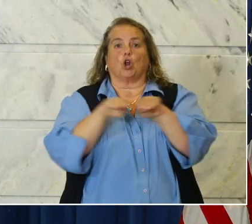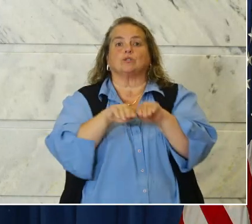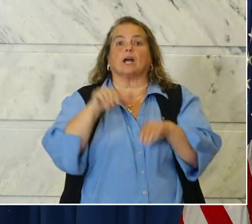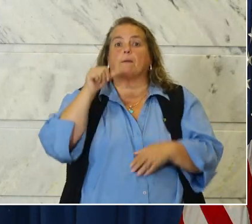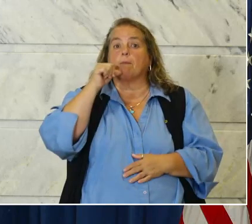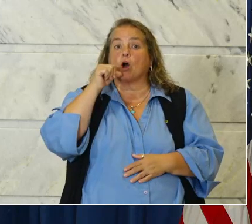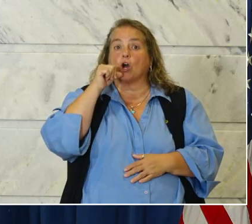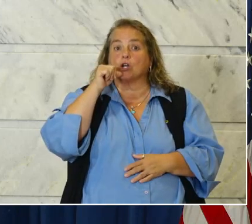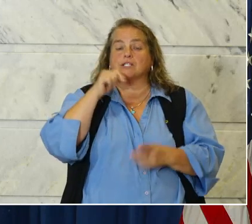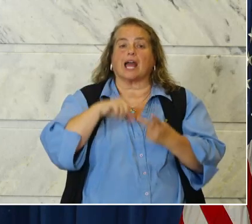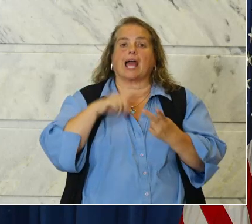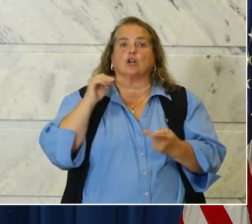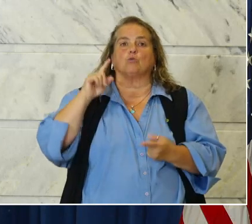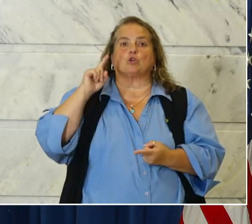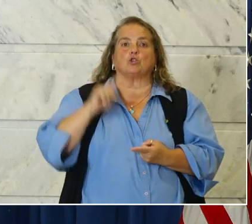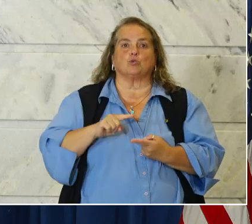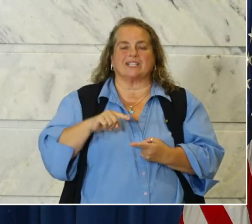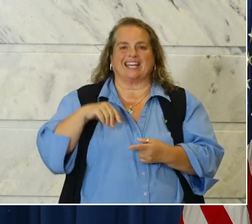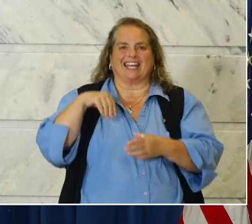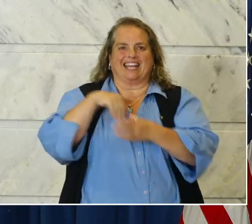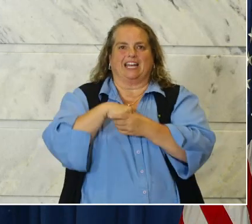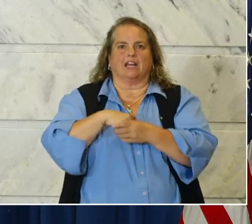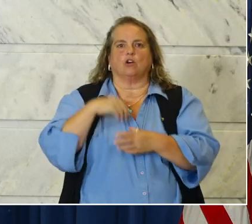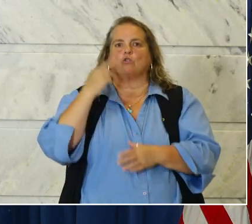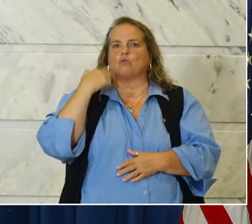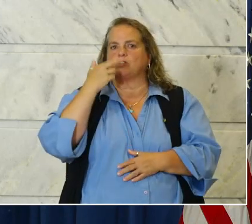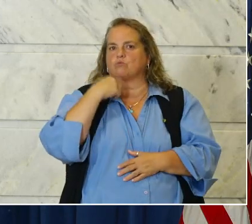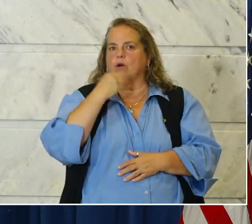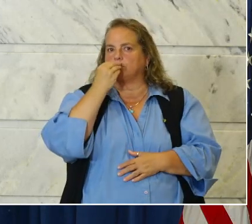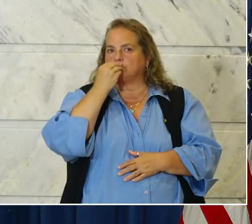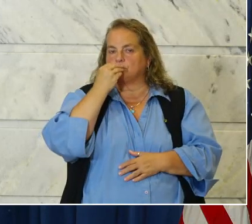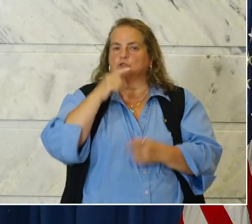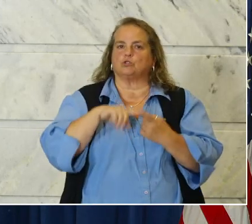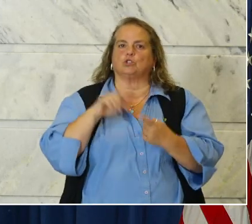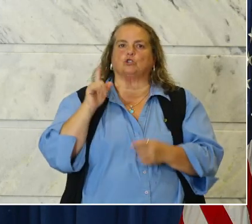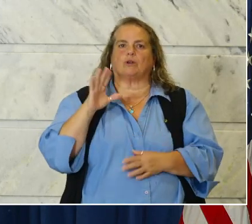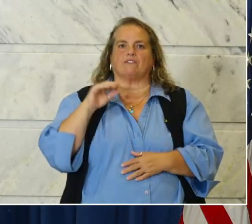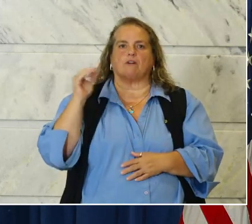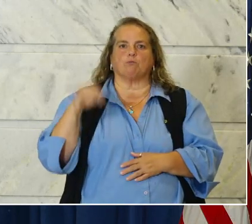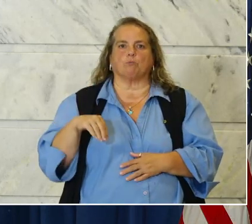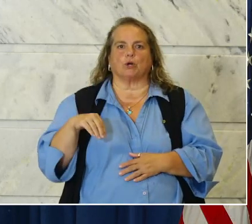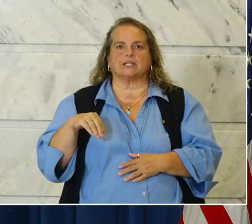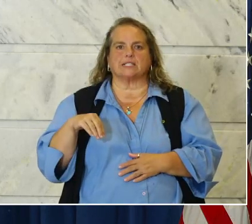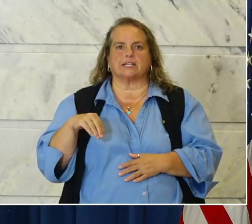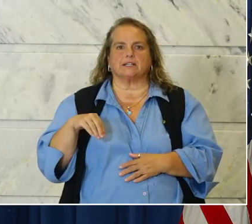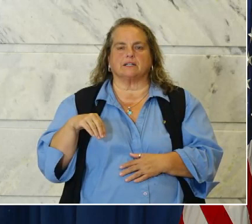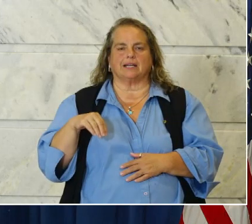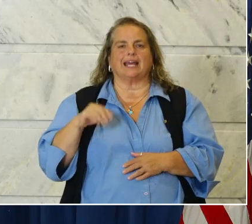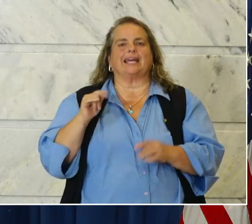bars and reducing indoor dining restaurants to 25% capacity is critical to